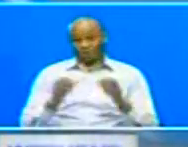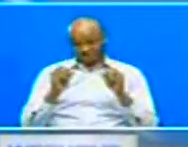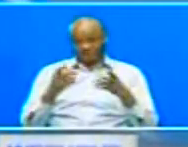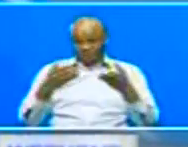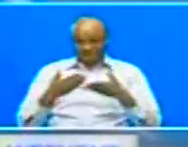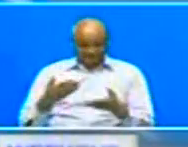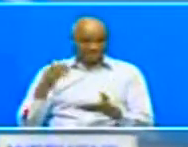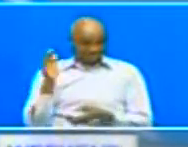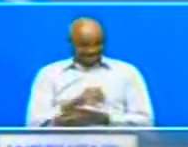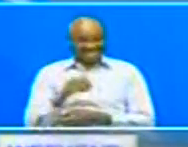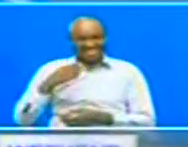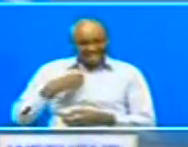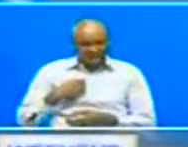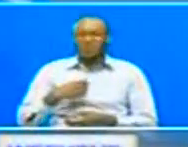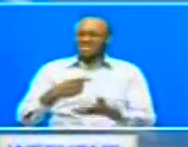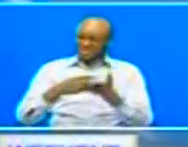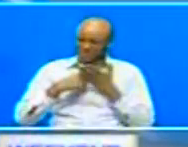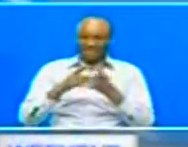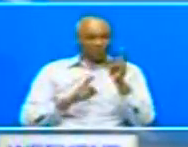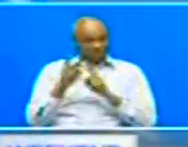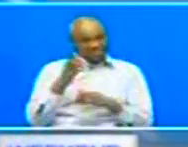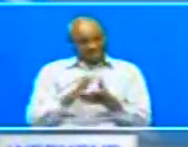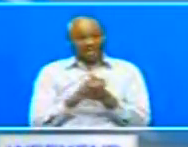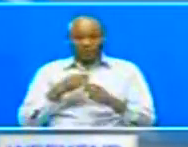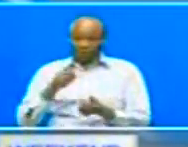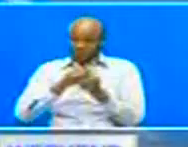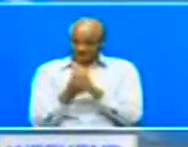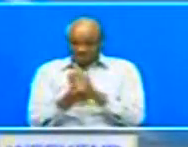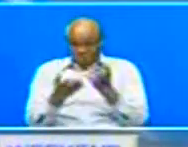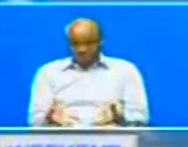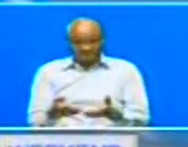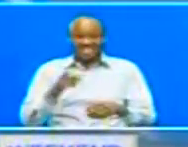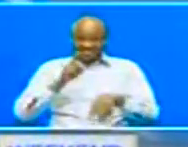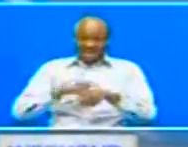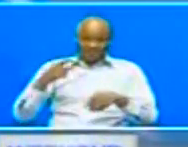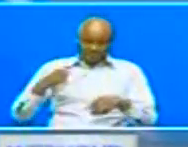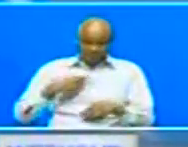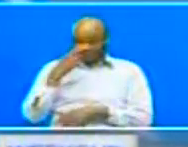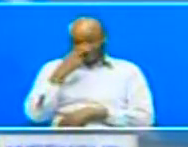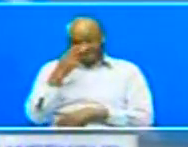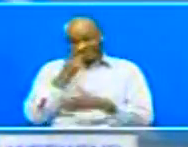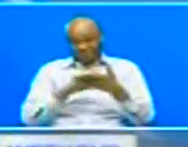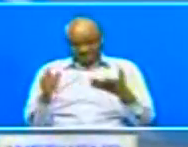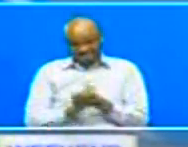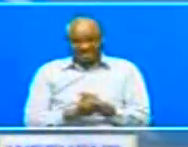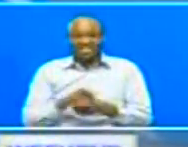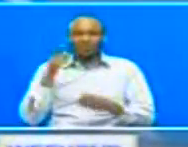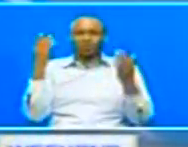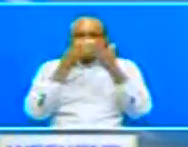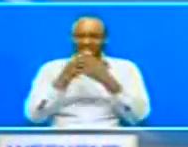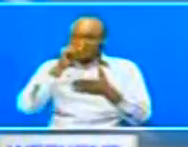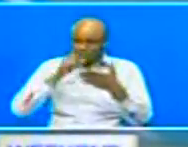right, welcome back after that fascinating debate. We want to switch gears completely. It's time for Mock the Week. And tonight, it's